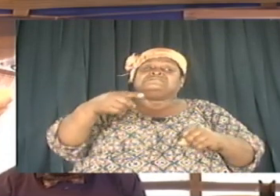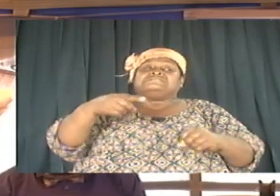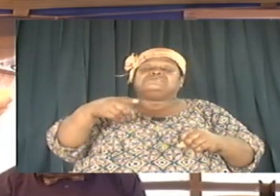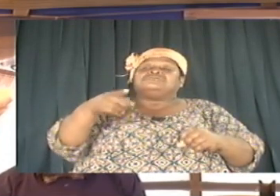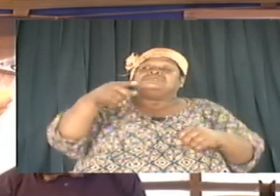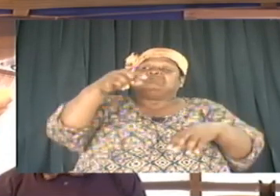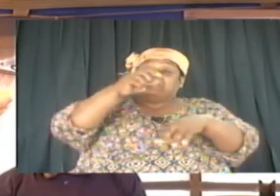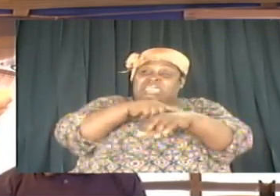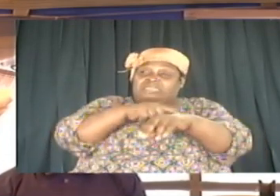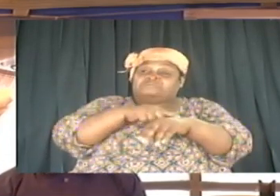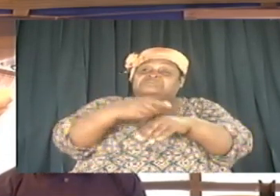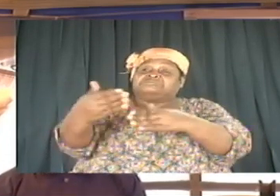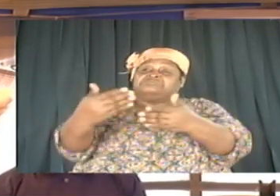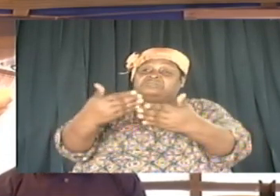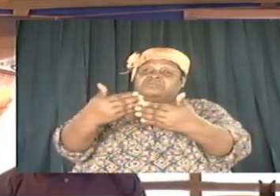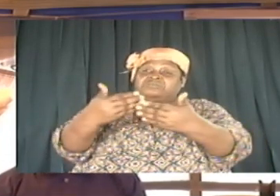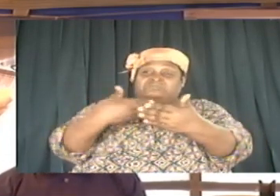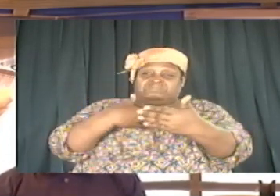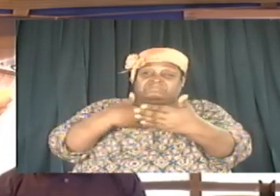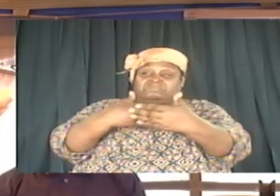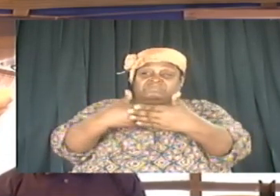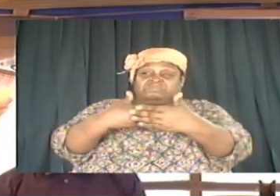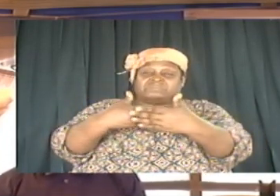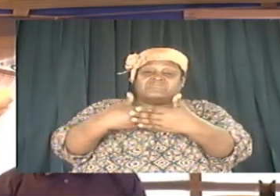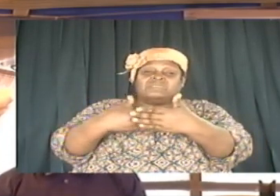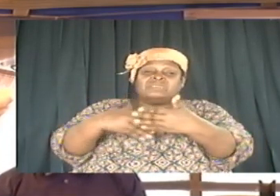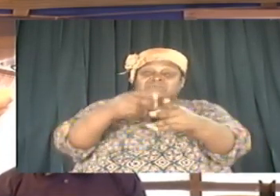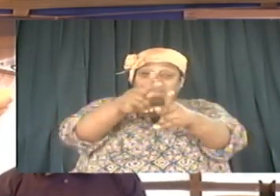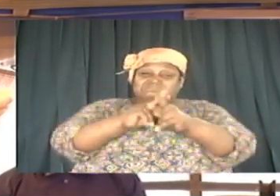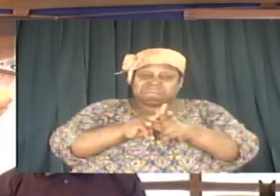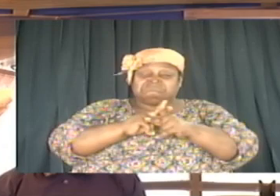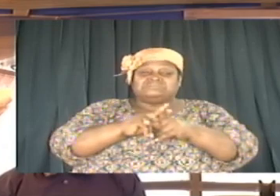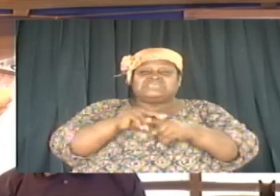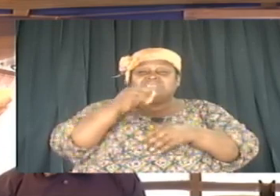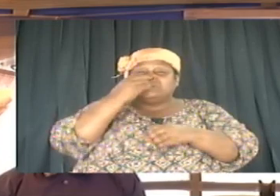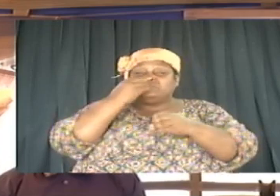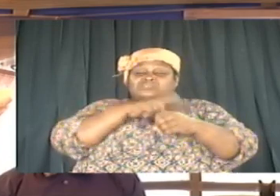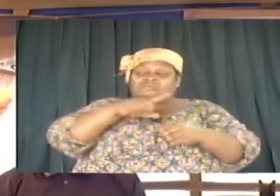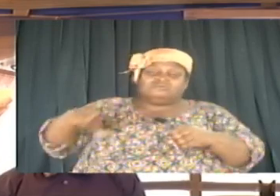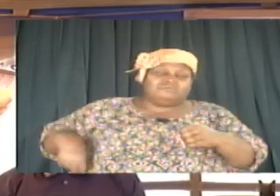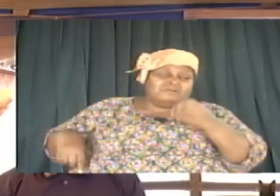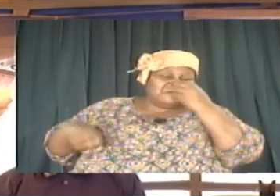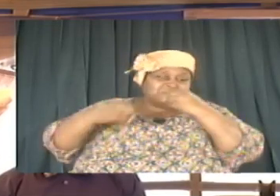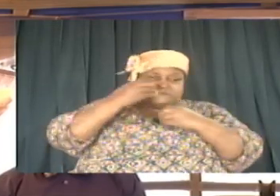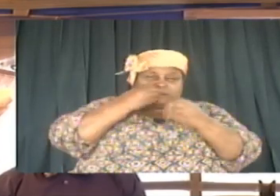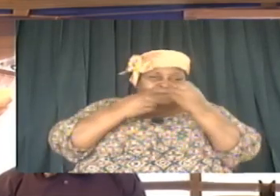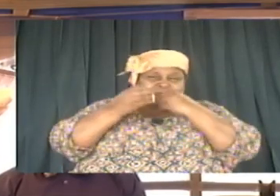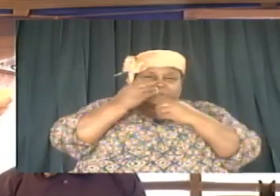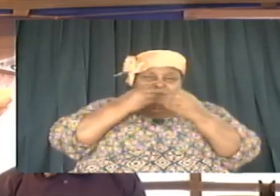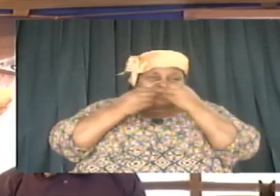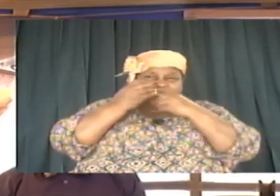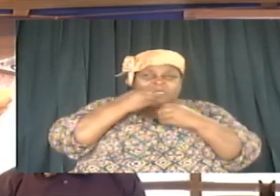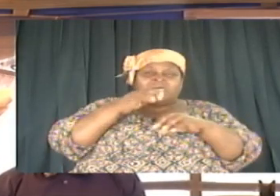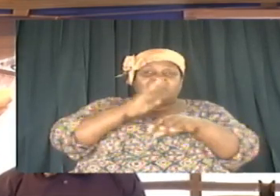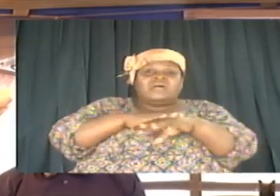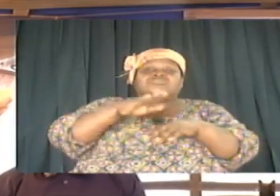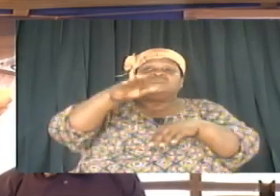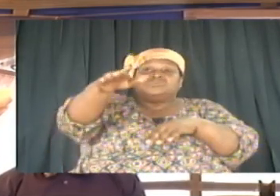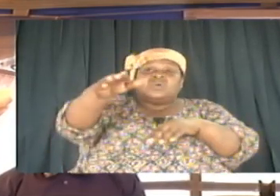hand. I will keep the Passover at thy house